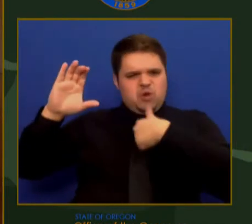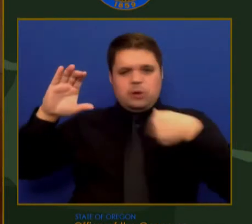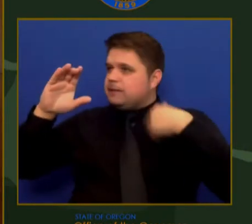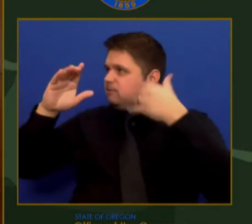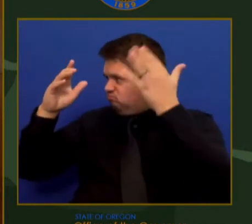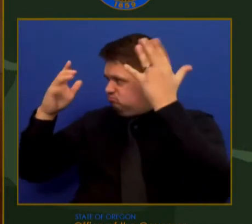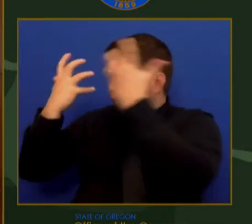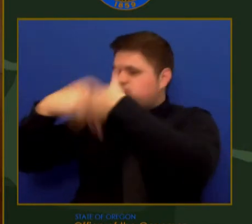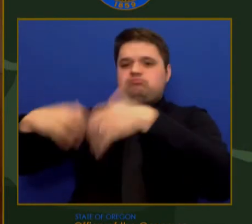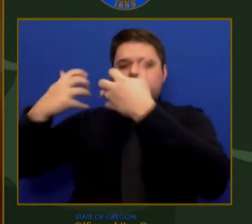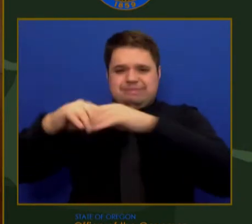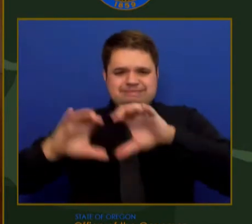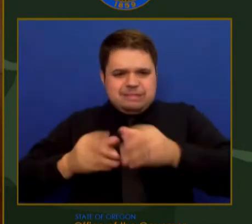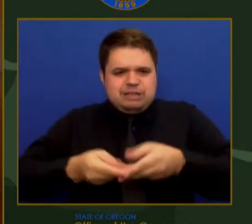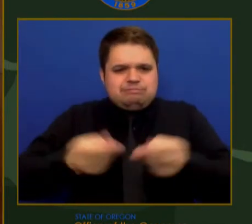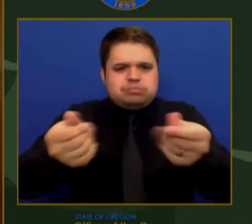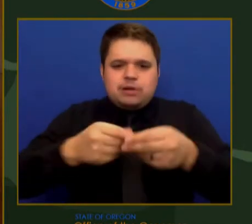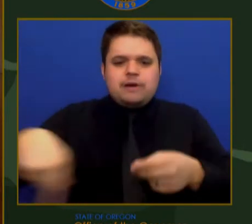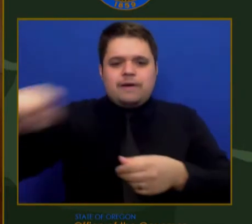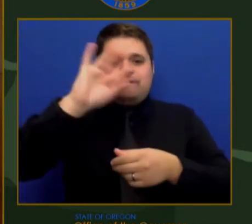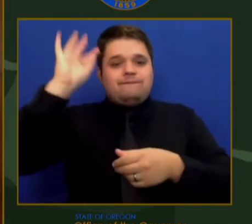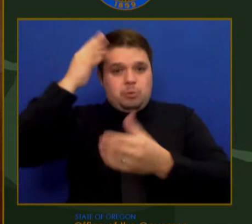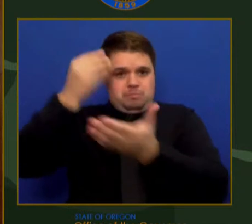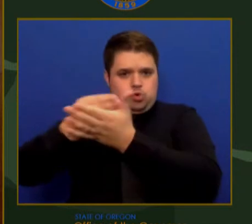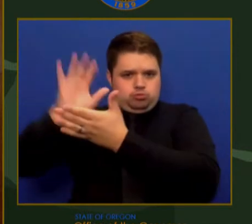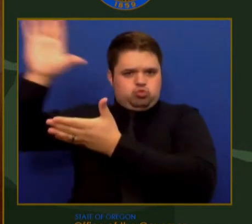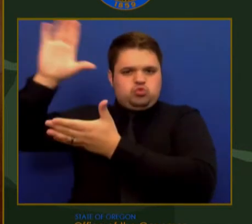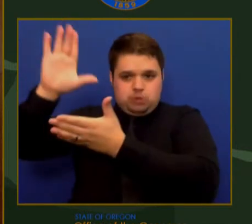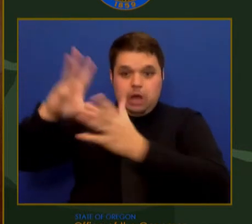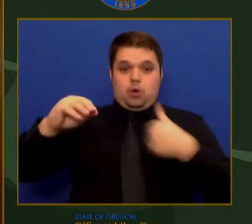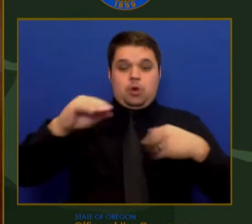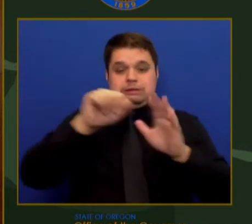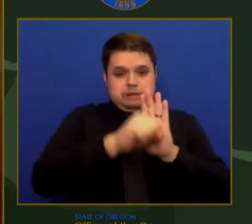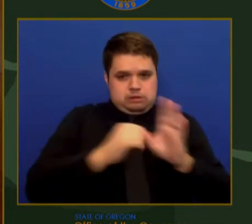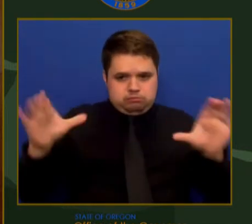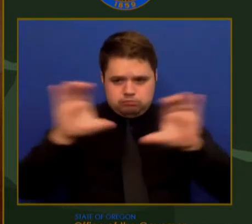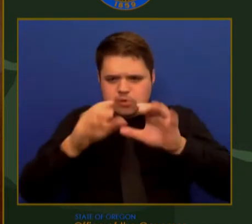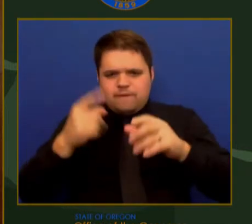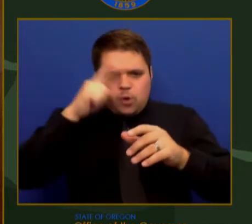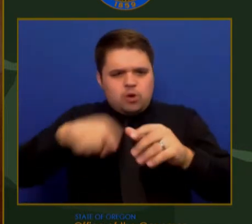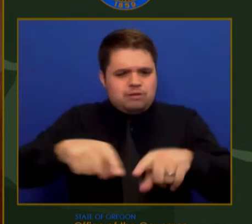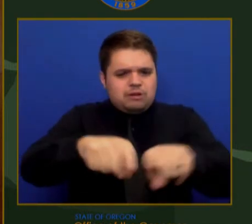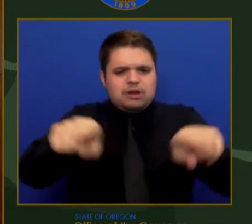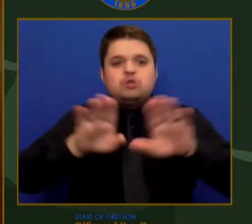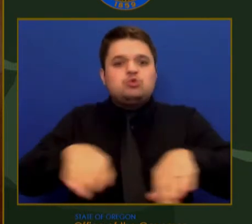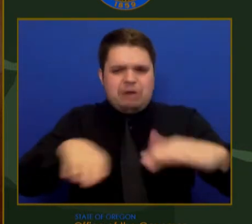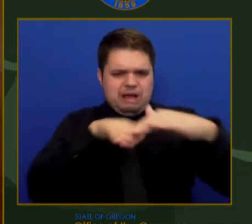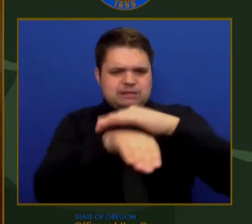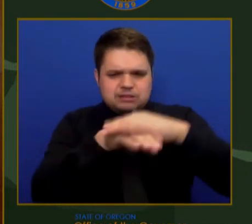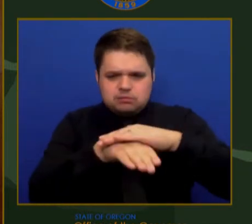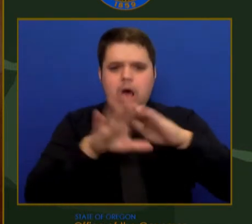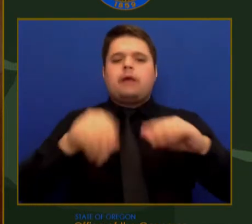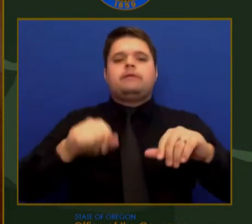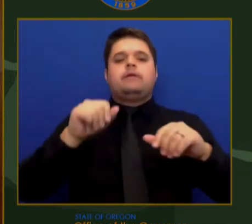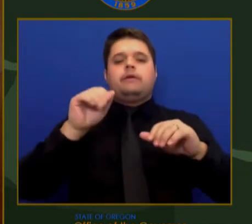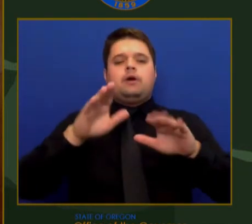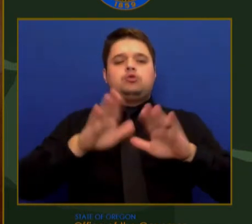every family has access and every single child has care.